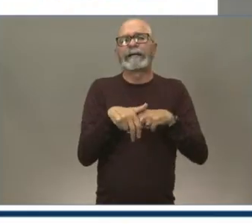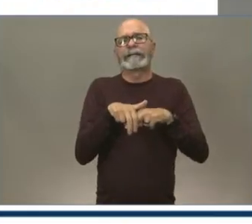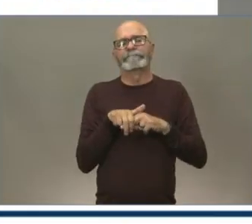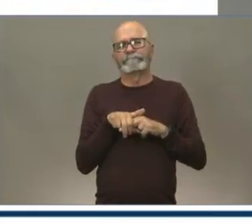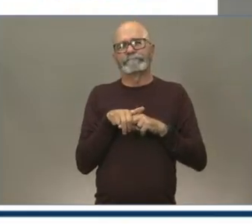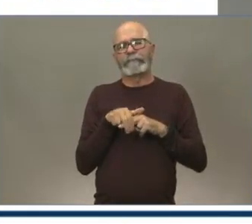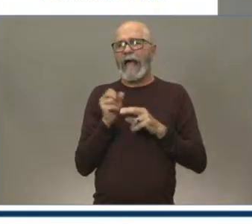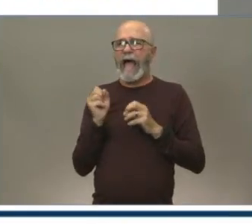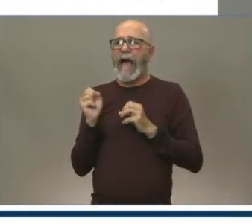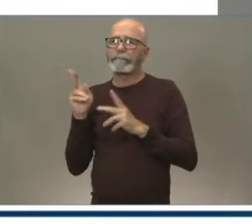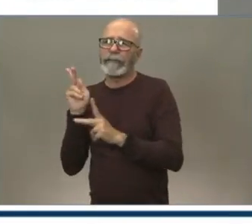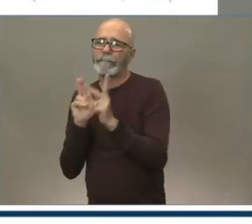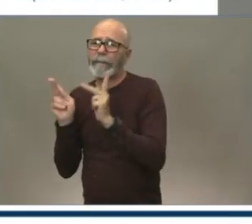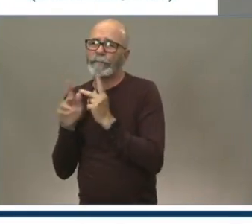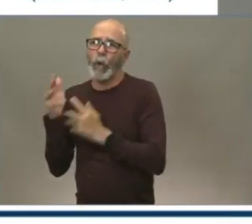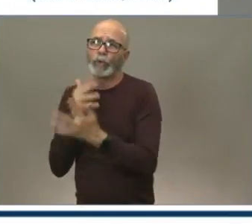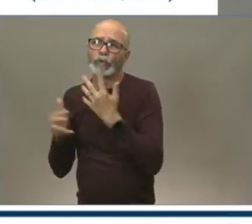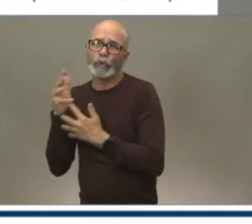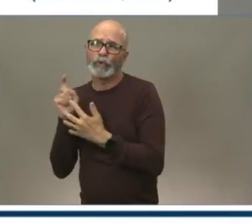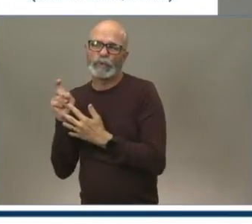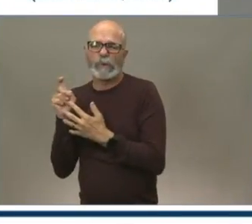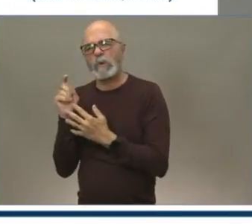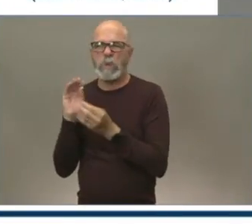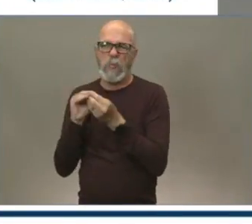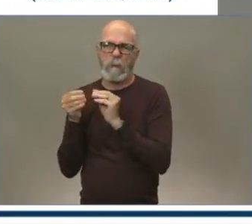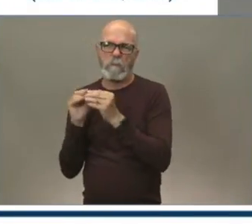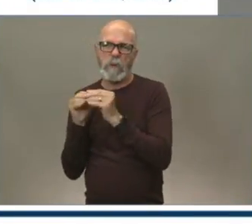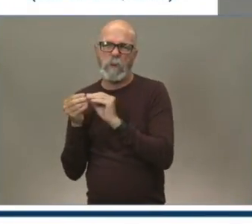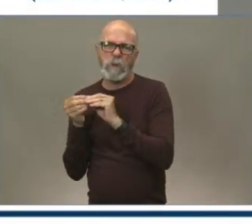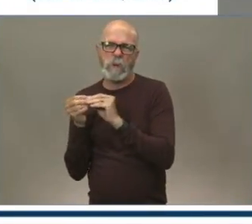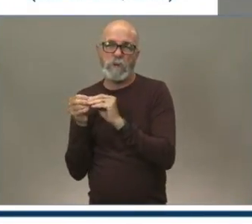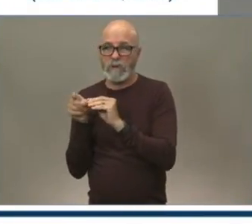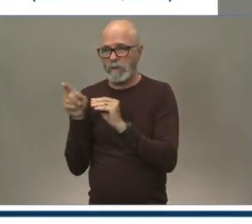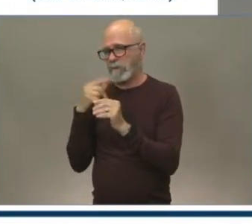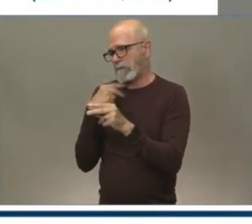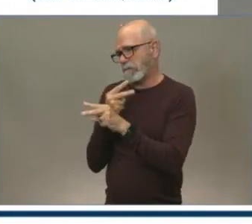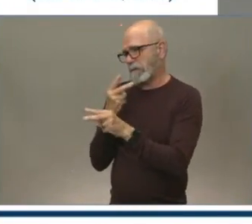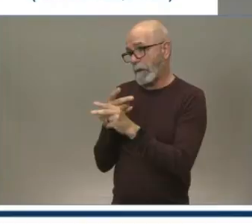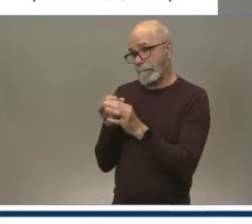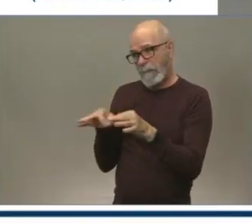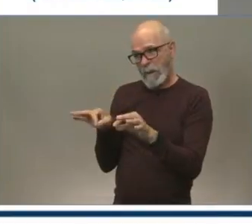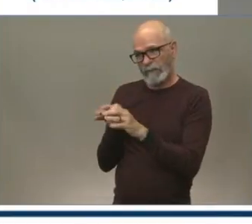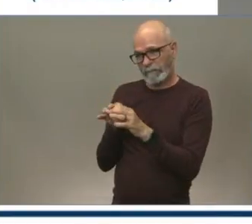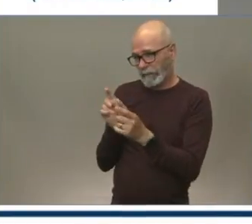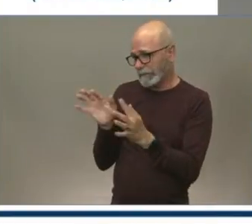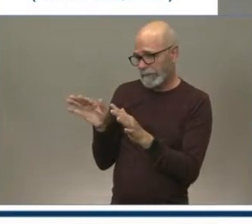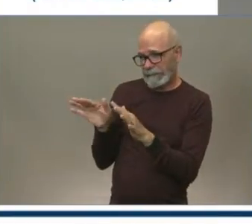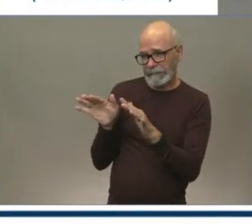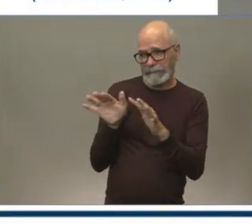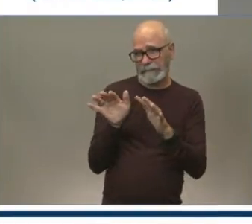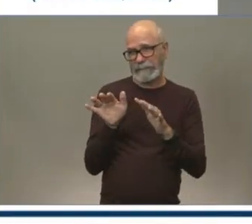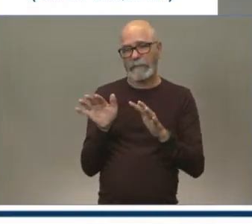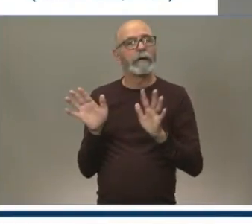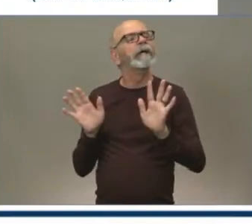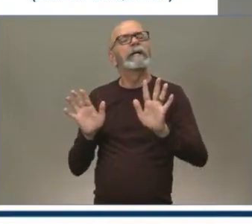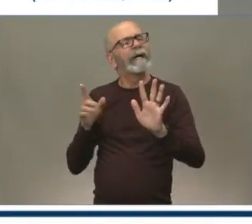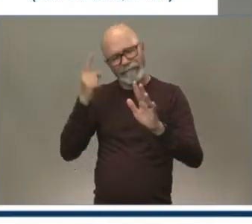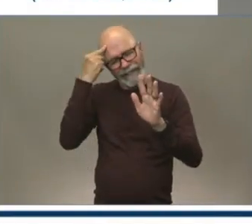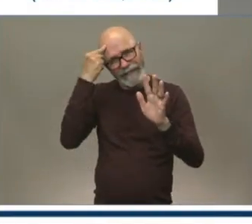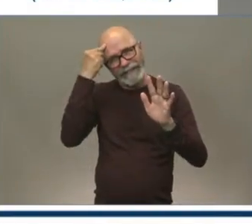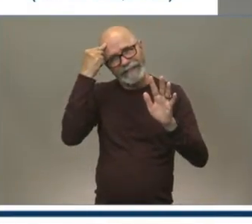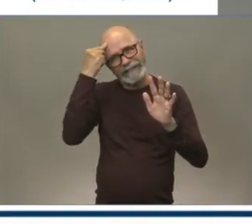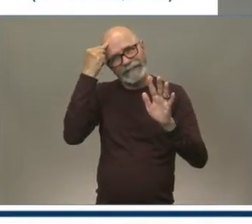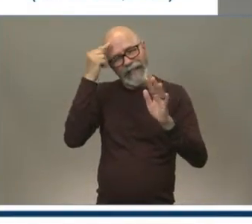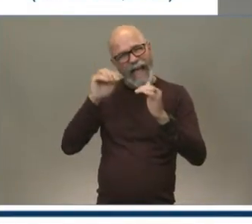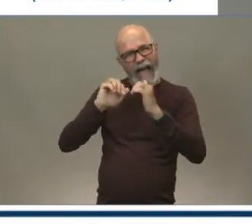And what kind of contact is necessary? And we need to reduce our close contact, reduce our number of contacts, reduce